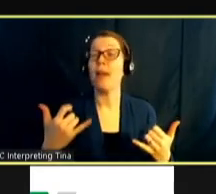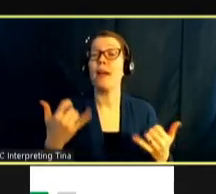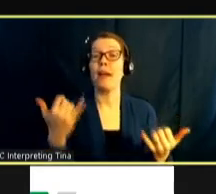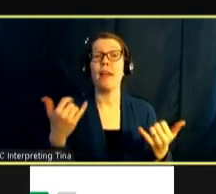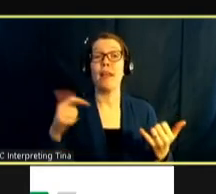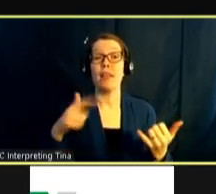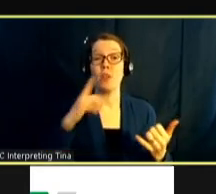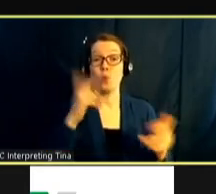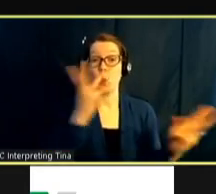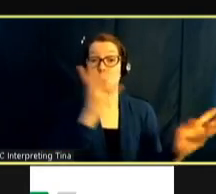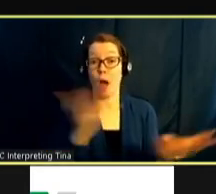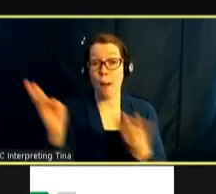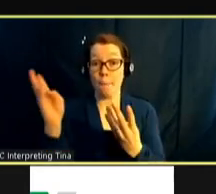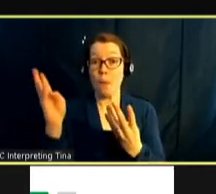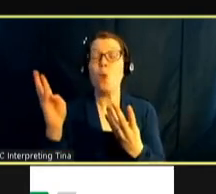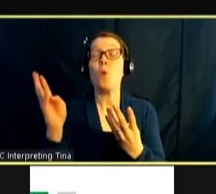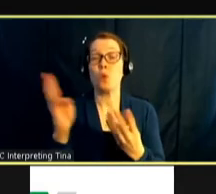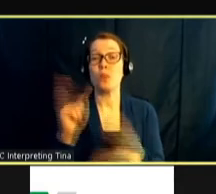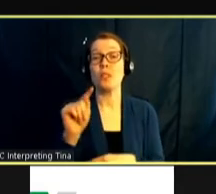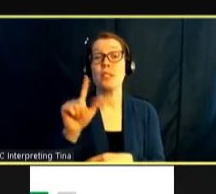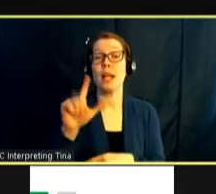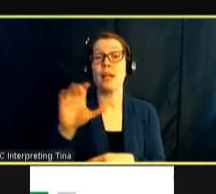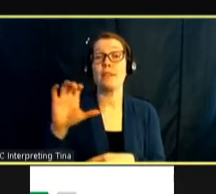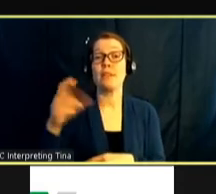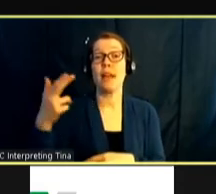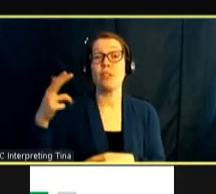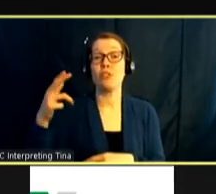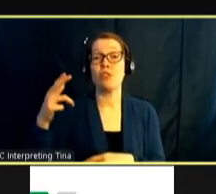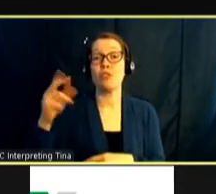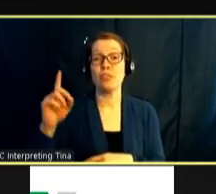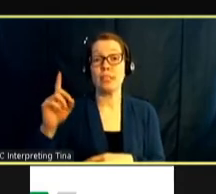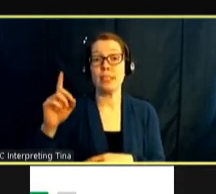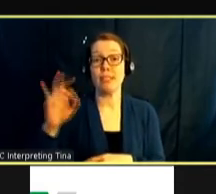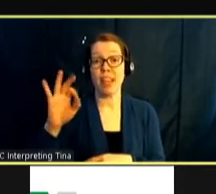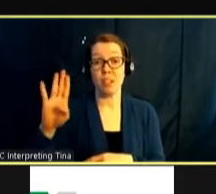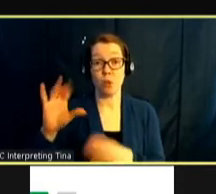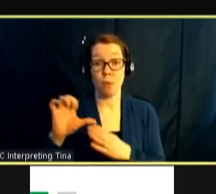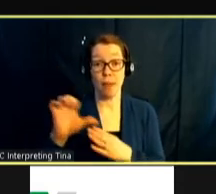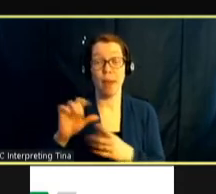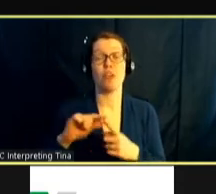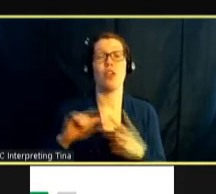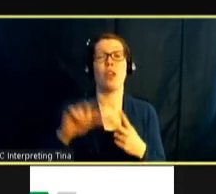be uploaded to the TLCHD Facebook page and then also